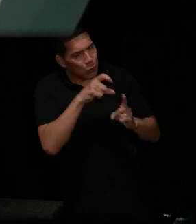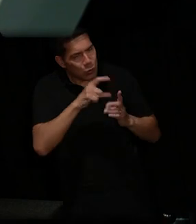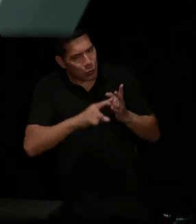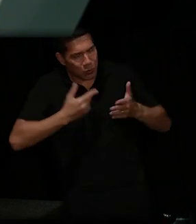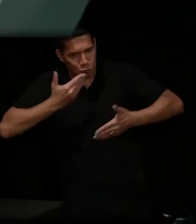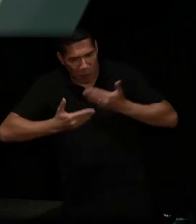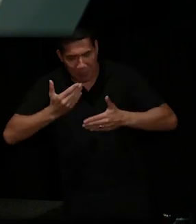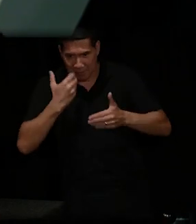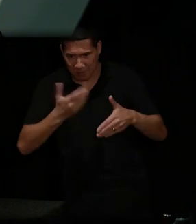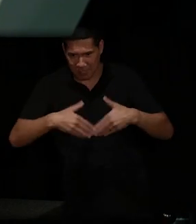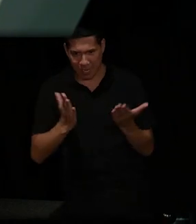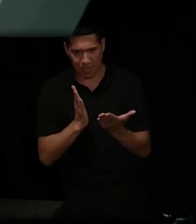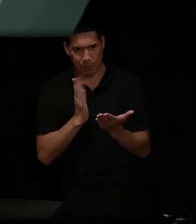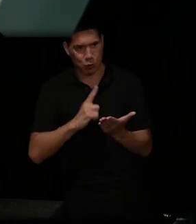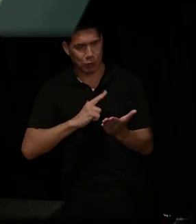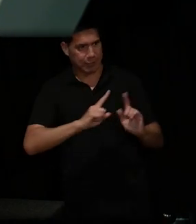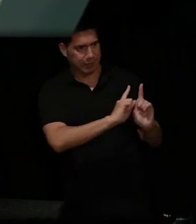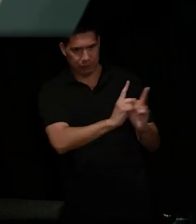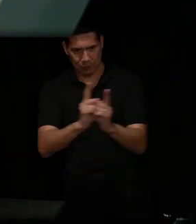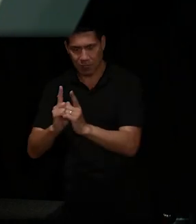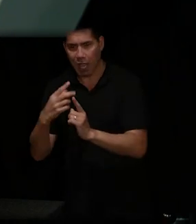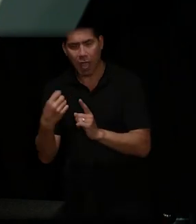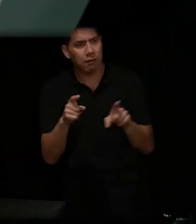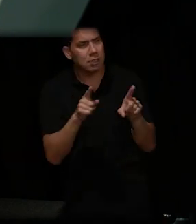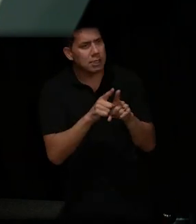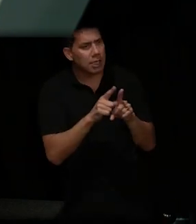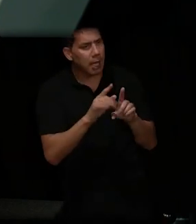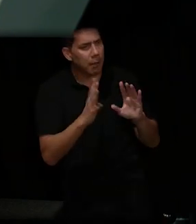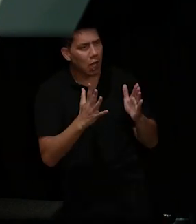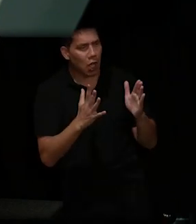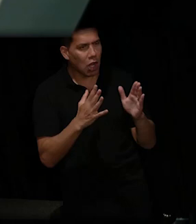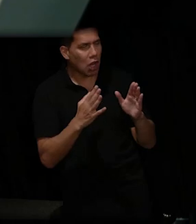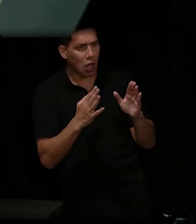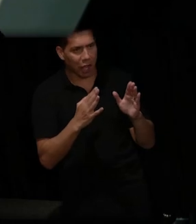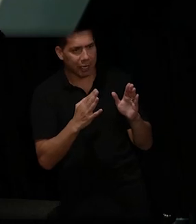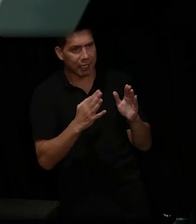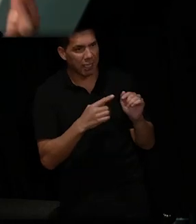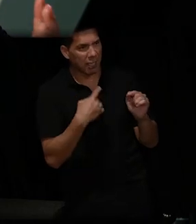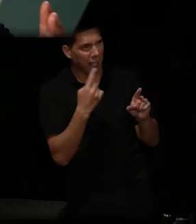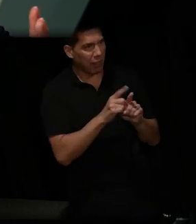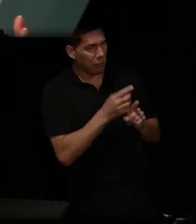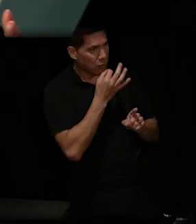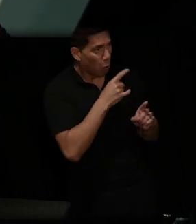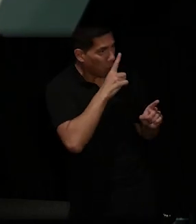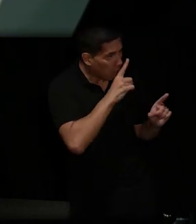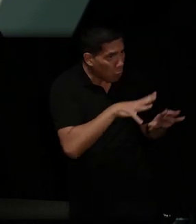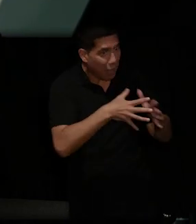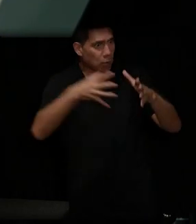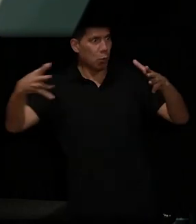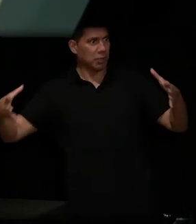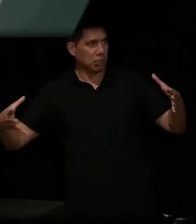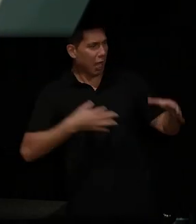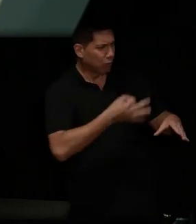day, while it was different, had the same sort of contours of the minutiae and the enormous. Right.